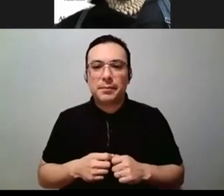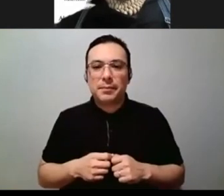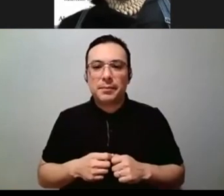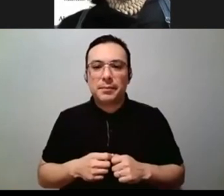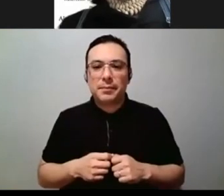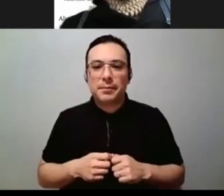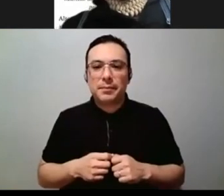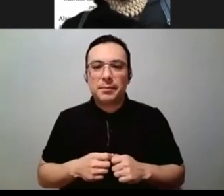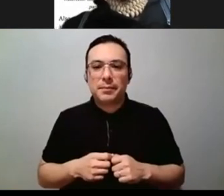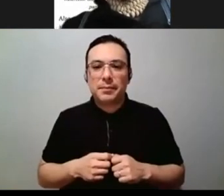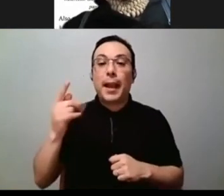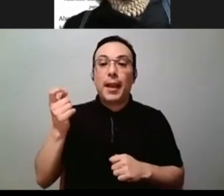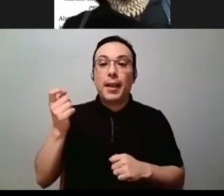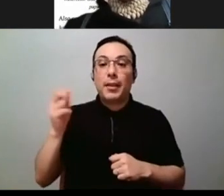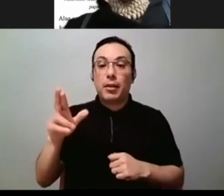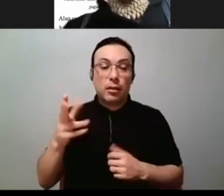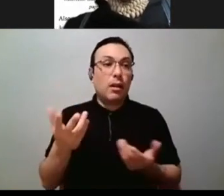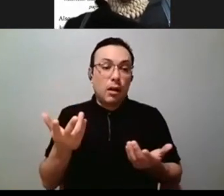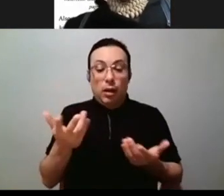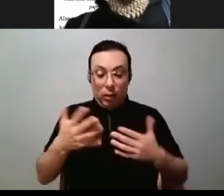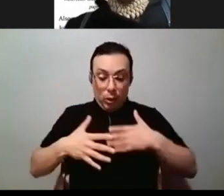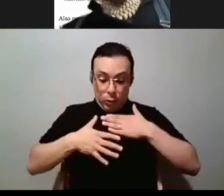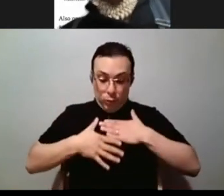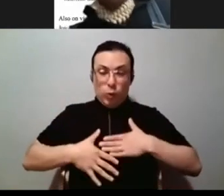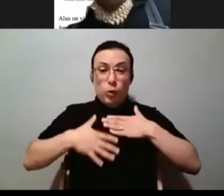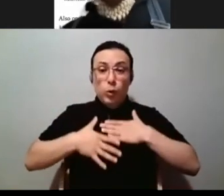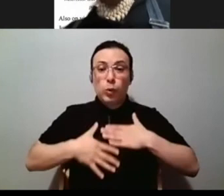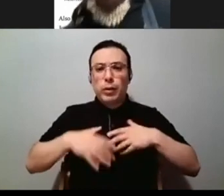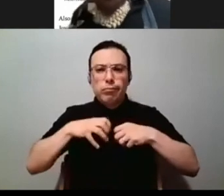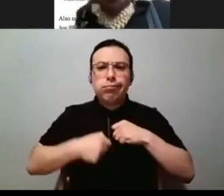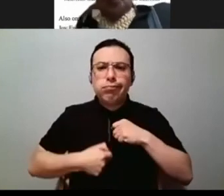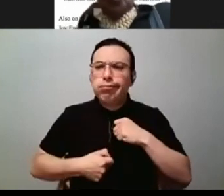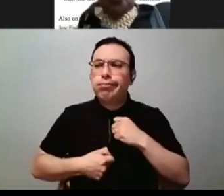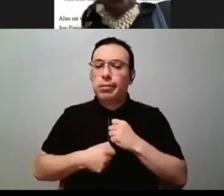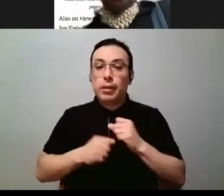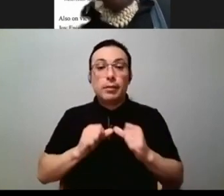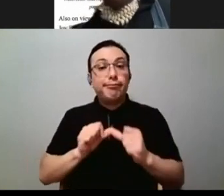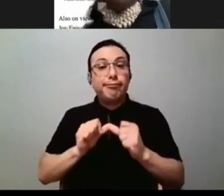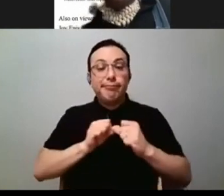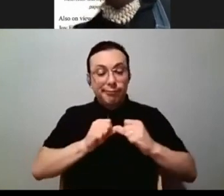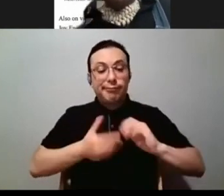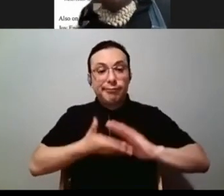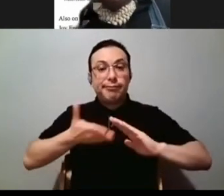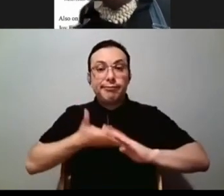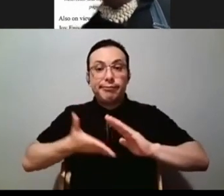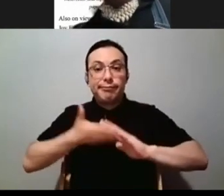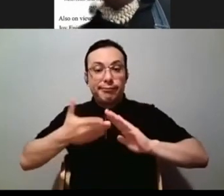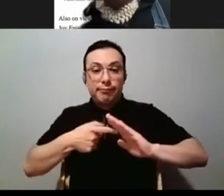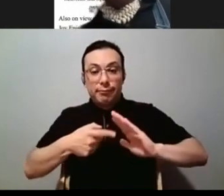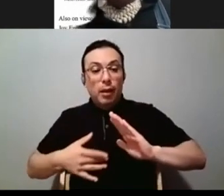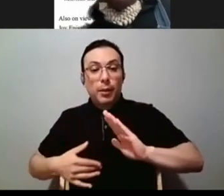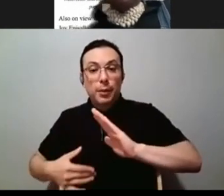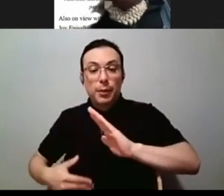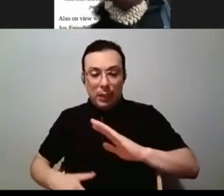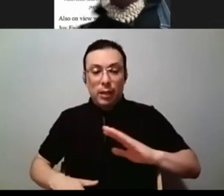grief that continues on it's a continual grief that's a an ongoing wake and that's what we were able